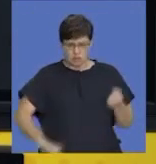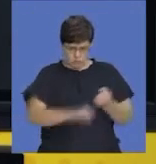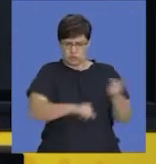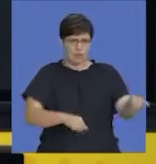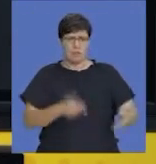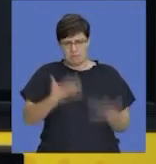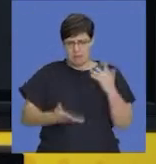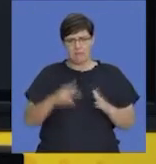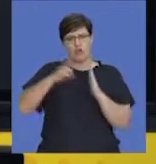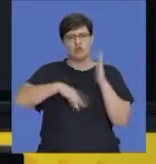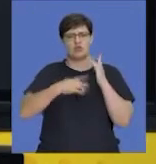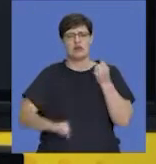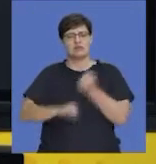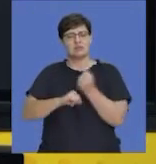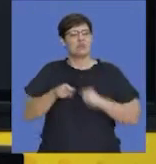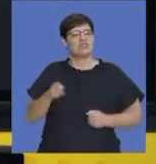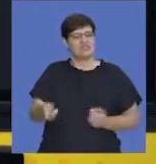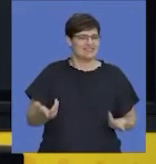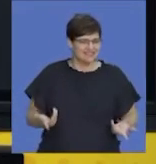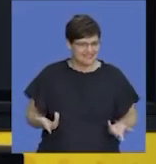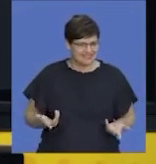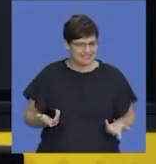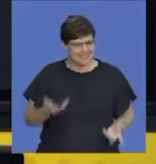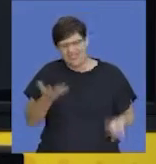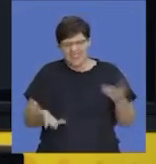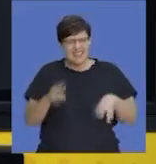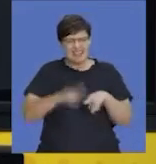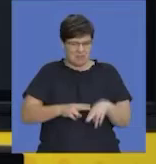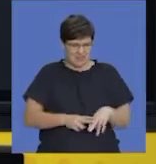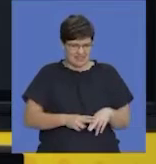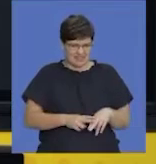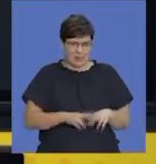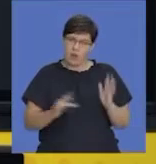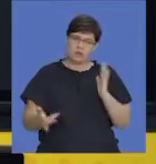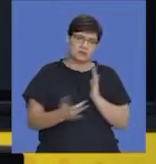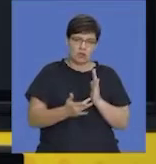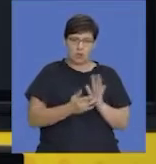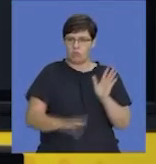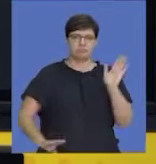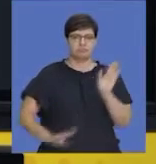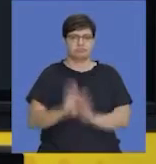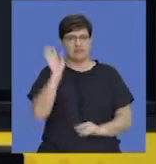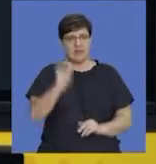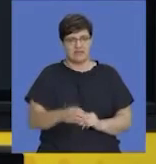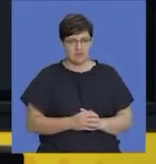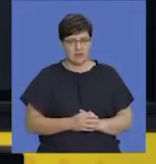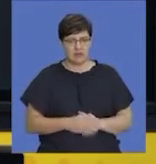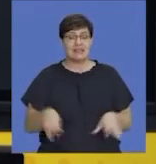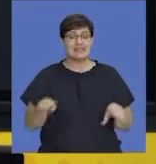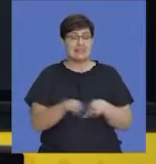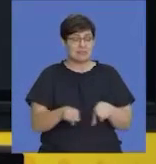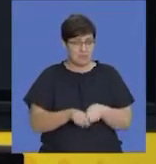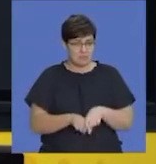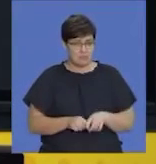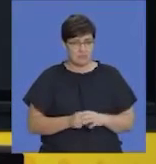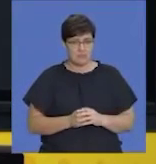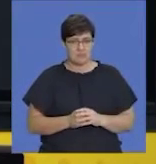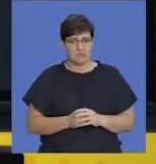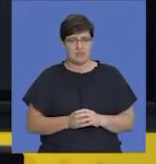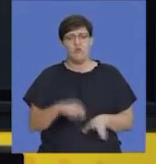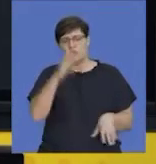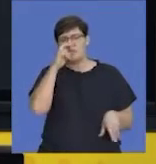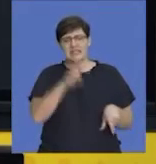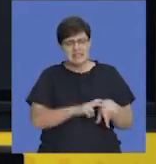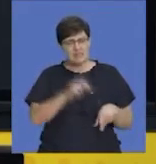that technology is the better route to go because now everything is technologically advanced. But at the same time, we need to